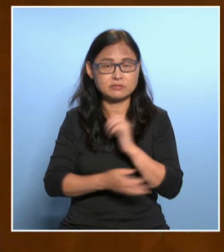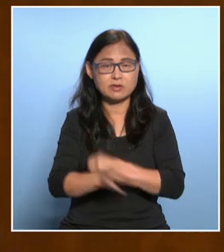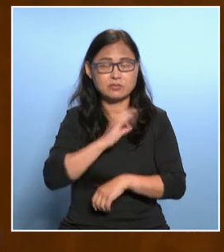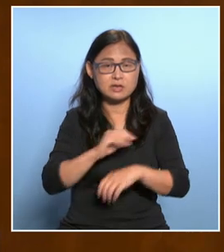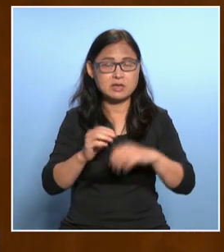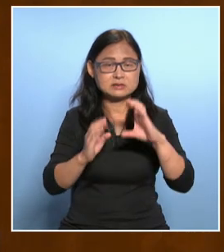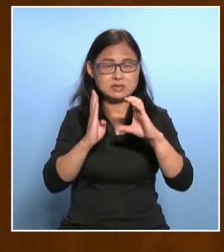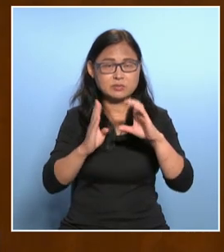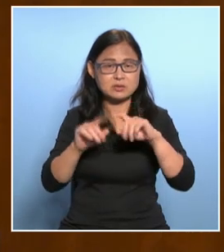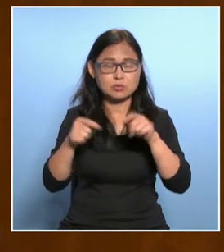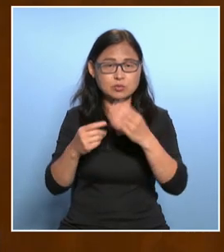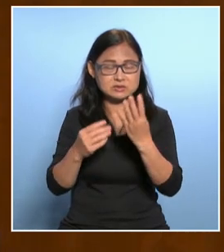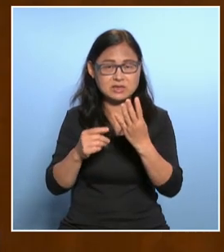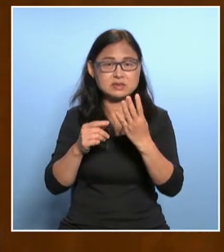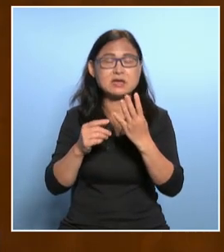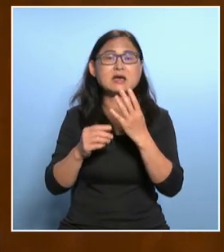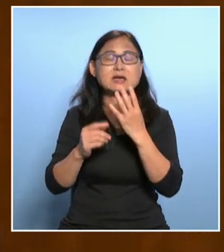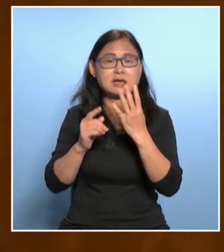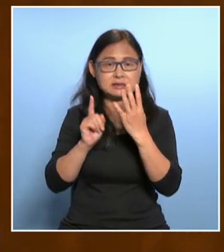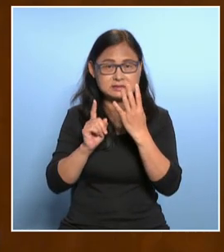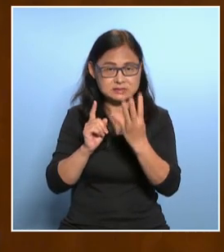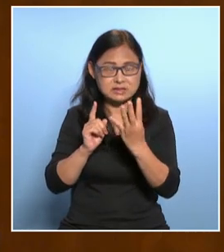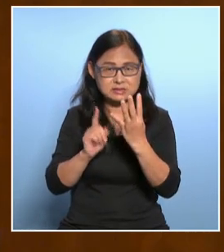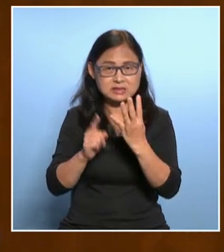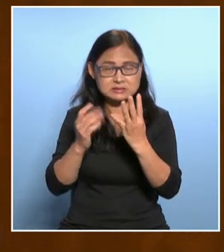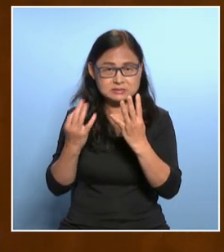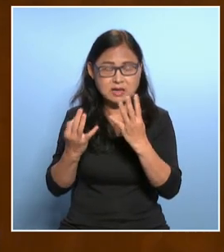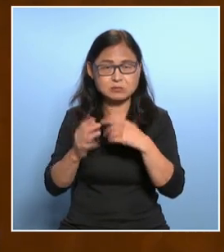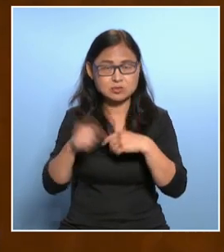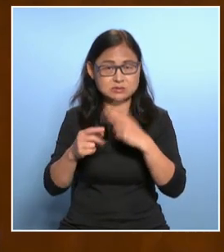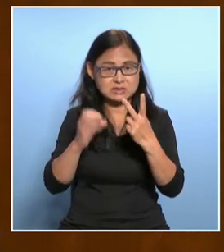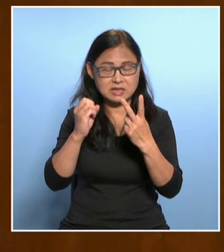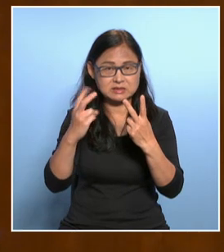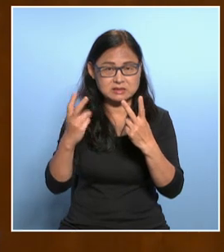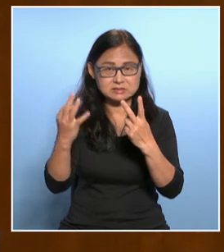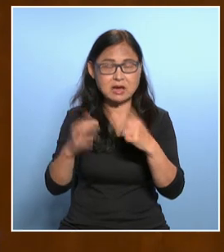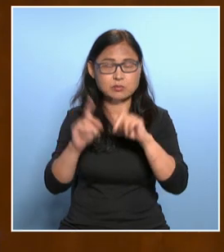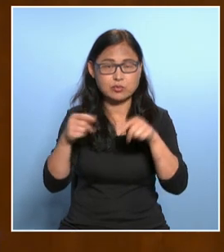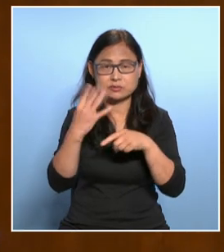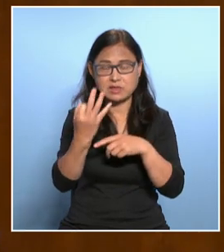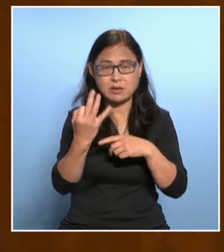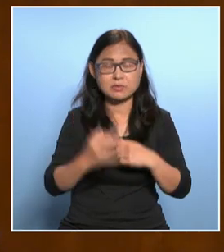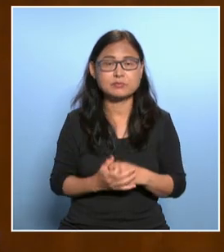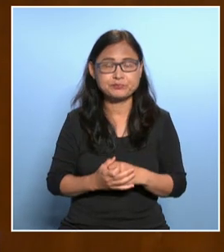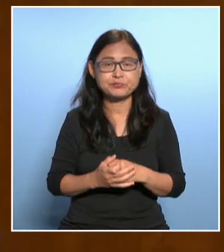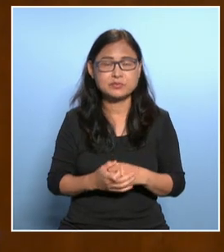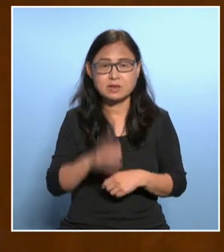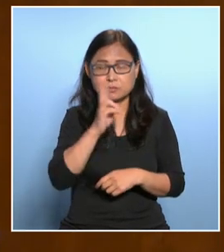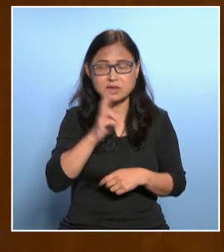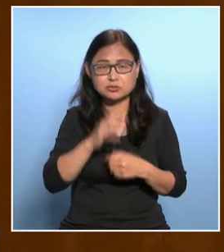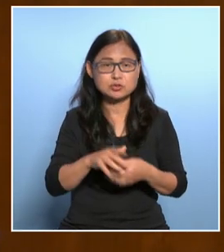public hospitals. Paper CB bracket 4 413/2023 bracket 03.